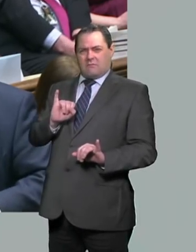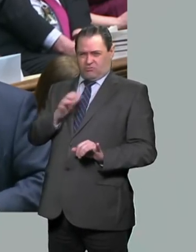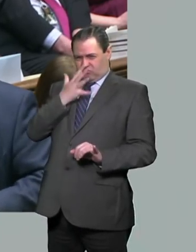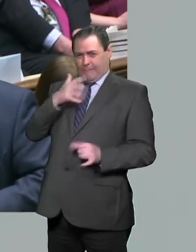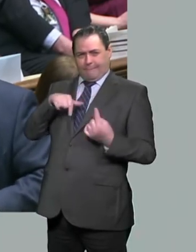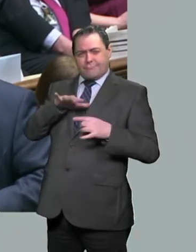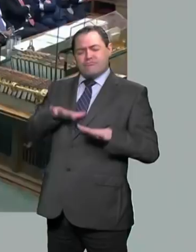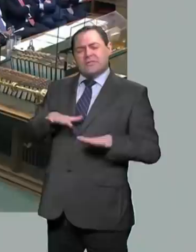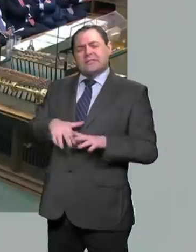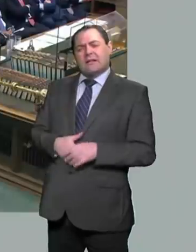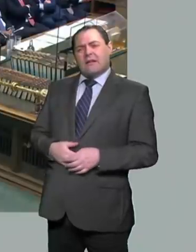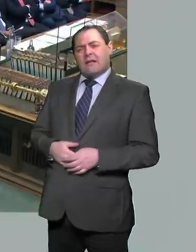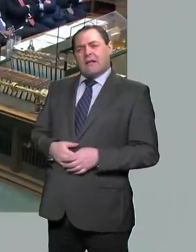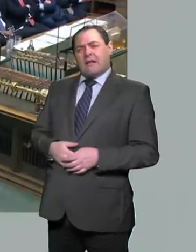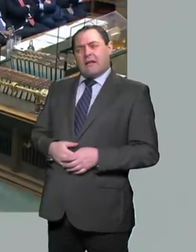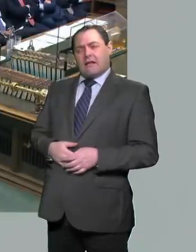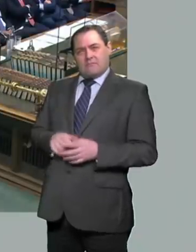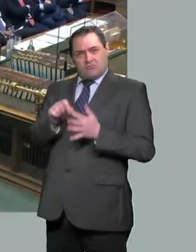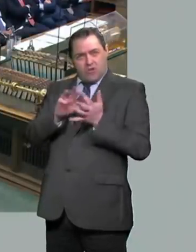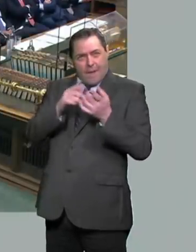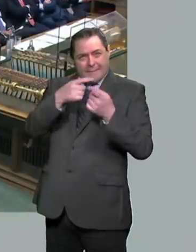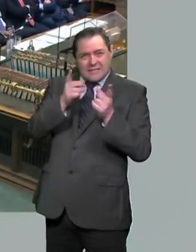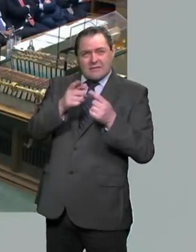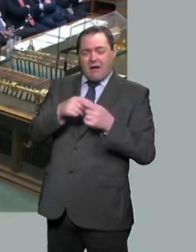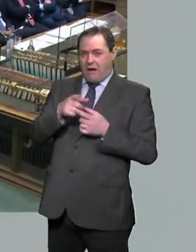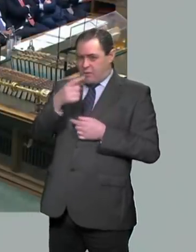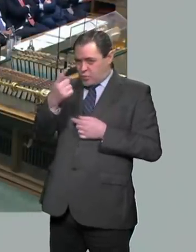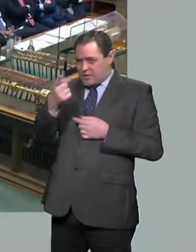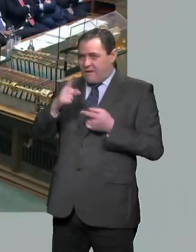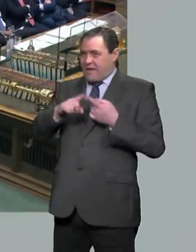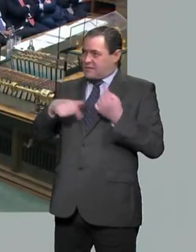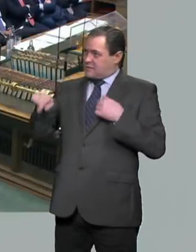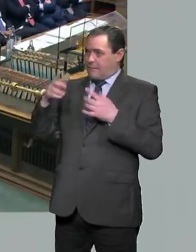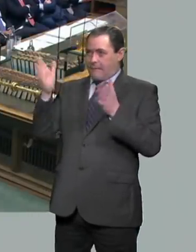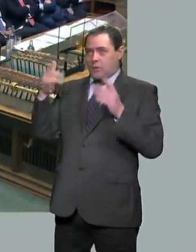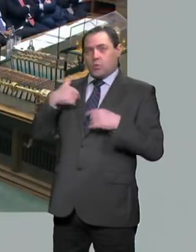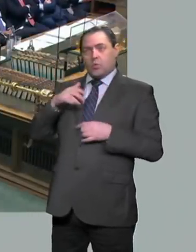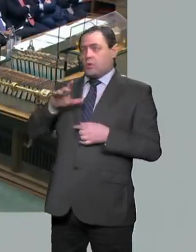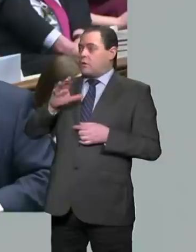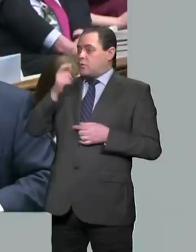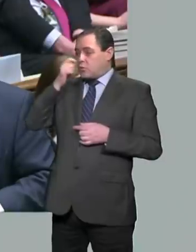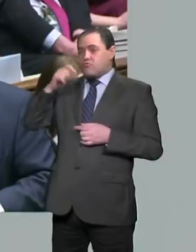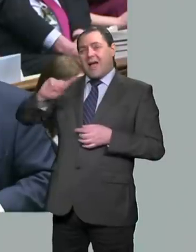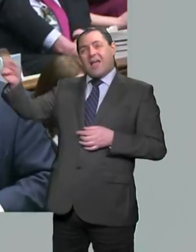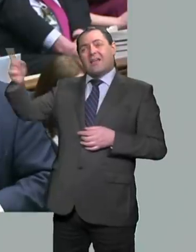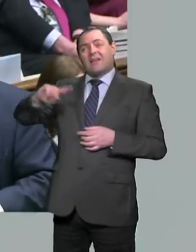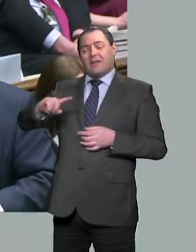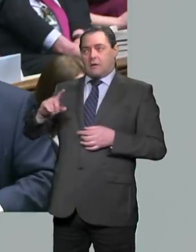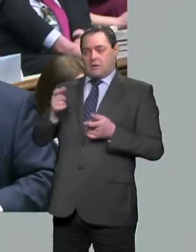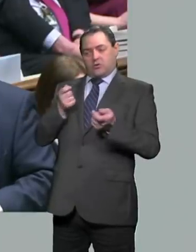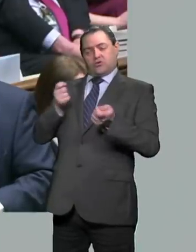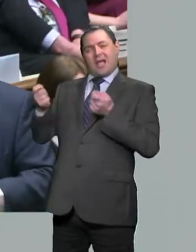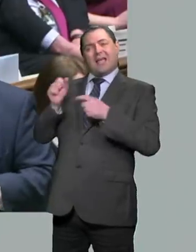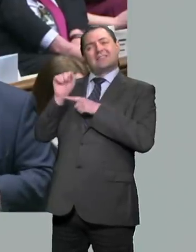tell the Prime Minister and the public that in the morning that he has returned from Ukraine, the chair of the Defence